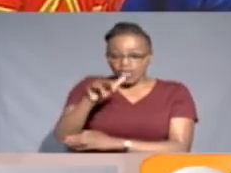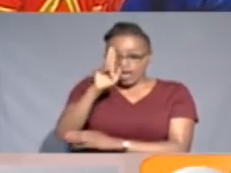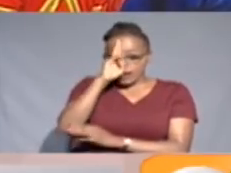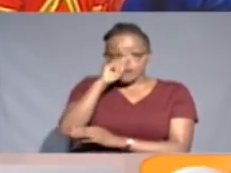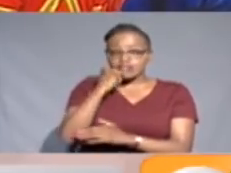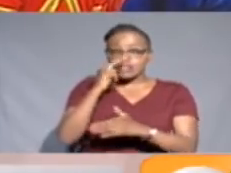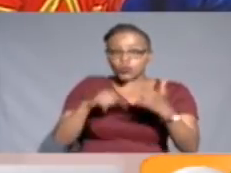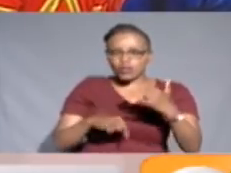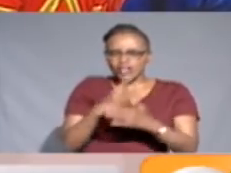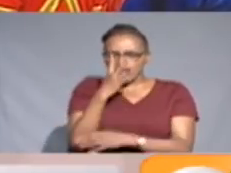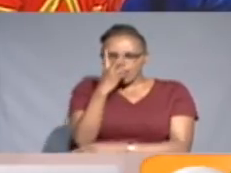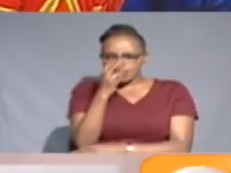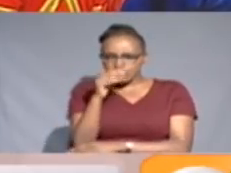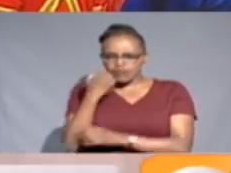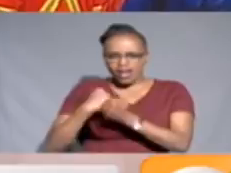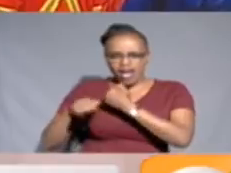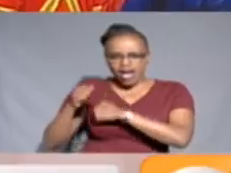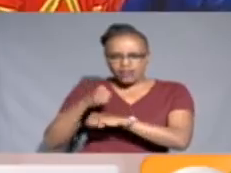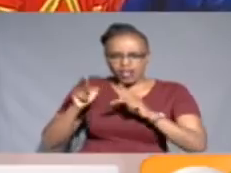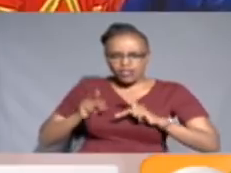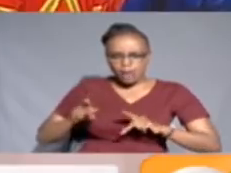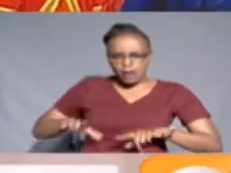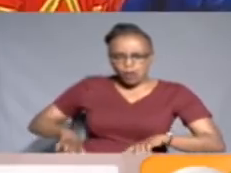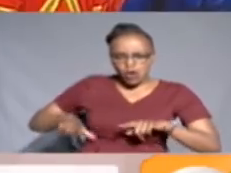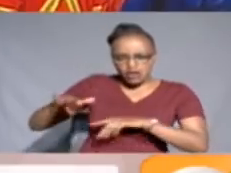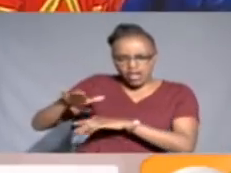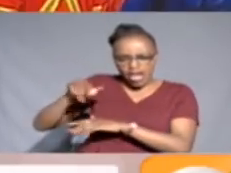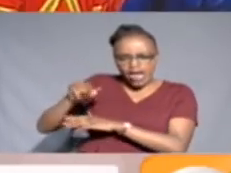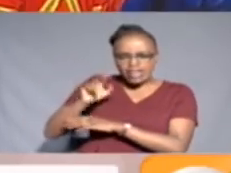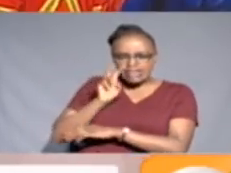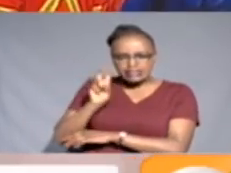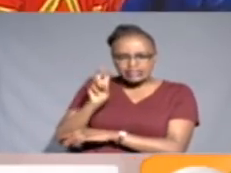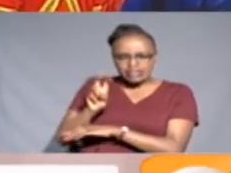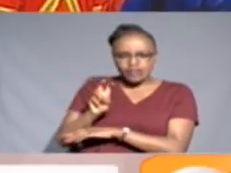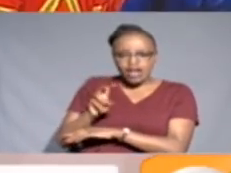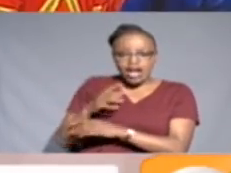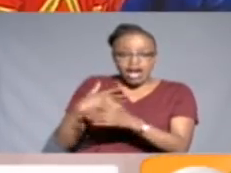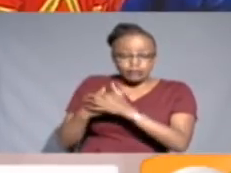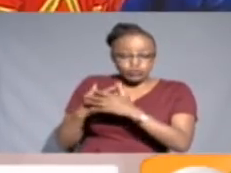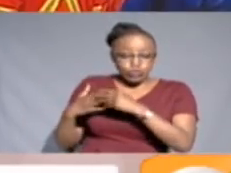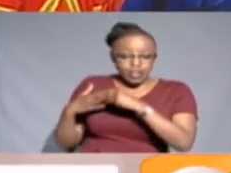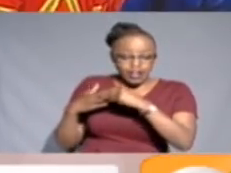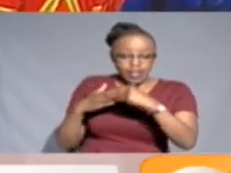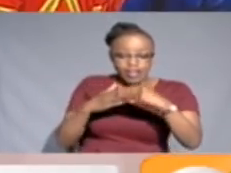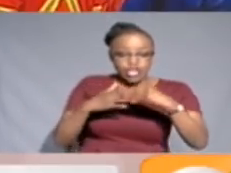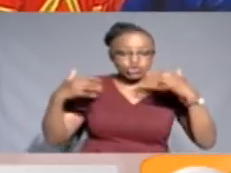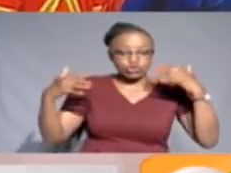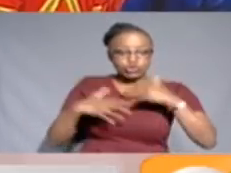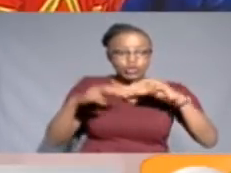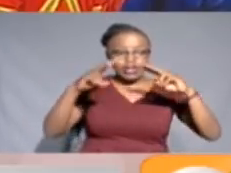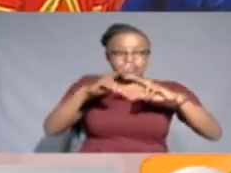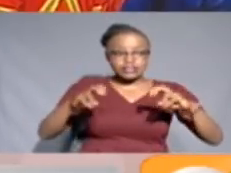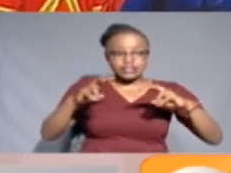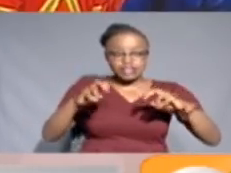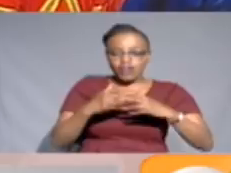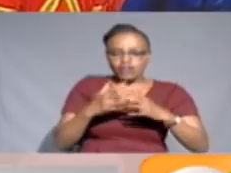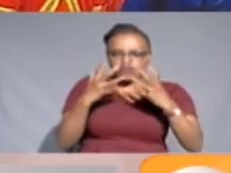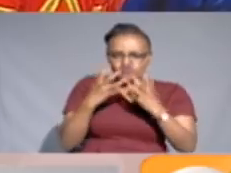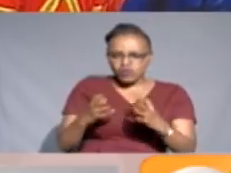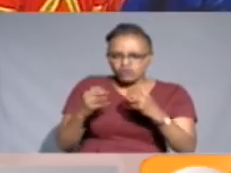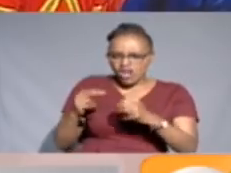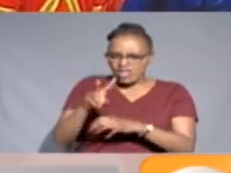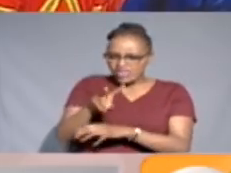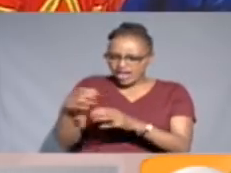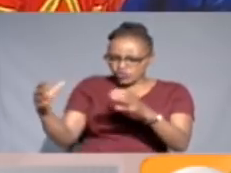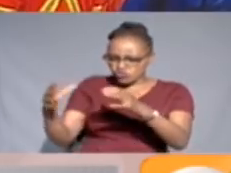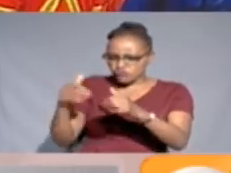were alerted of the suspicious activity by residents in the neighbourhood, leading to the shocking discovery of the syndicate that has been